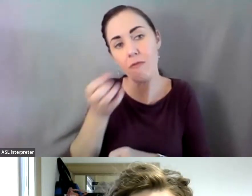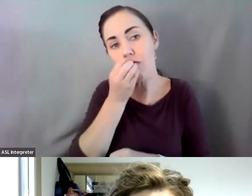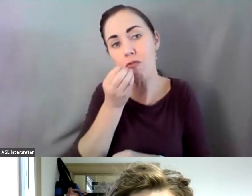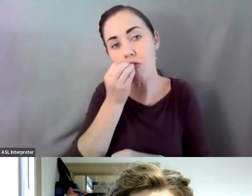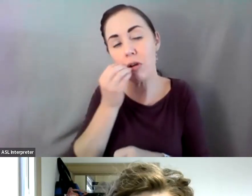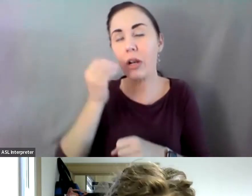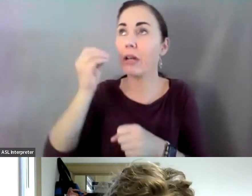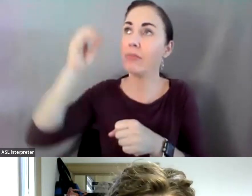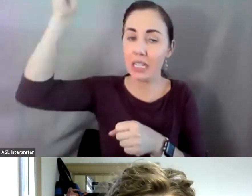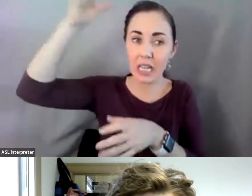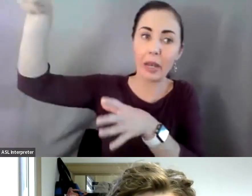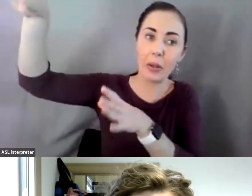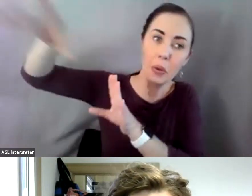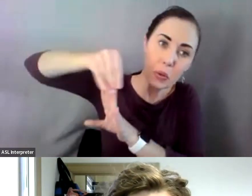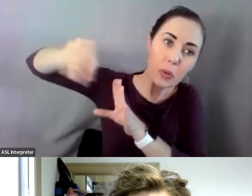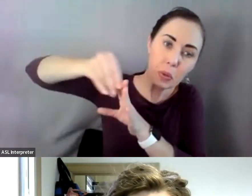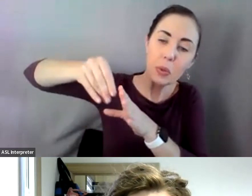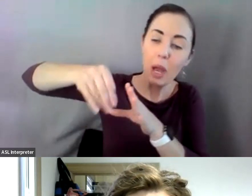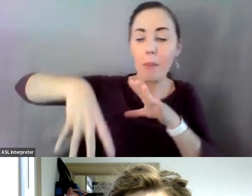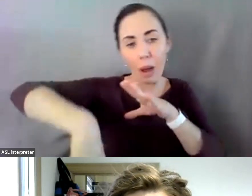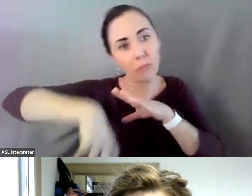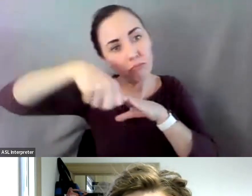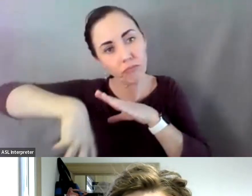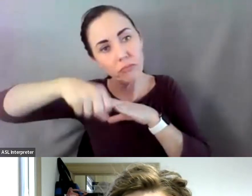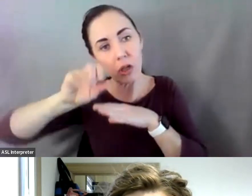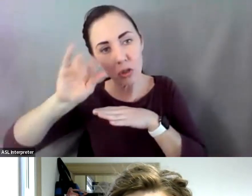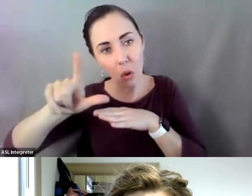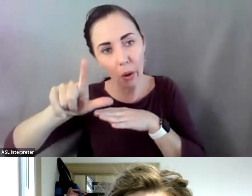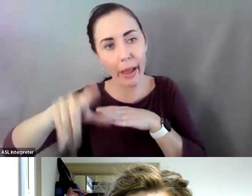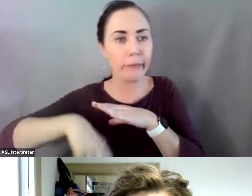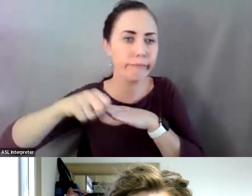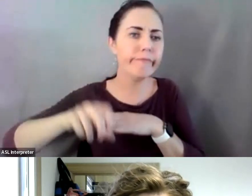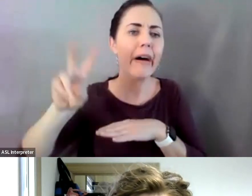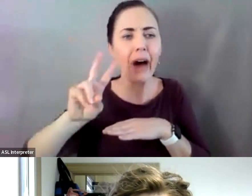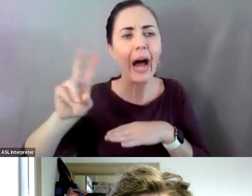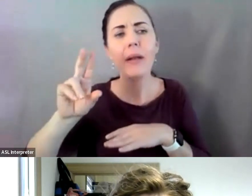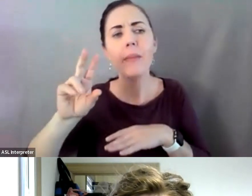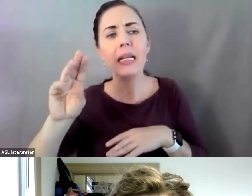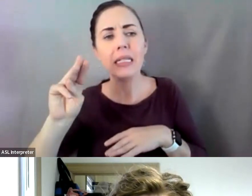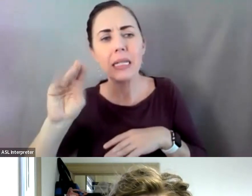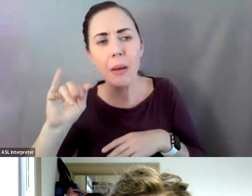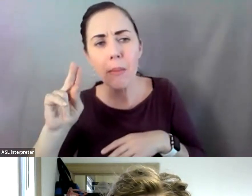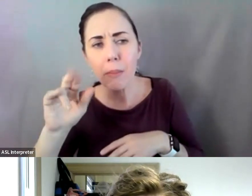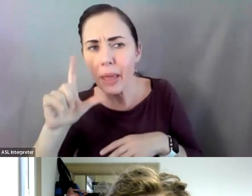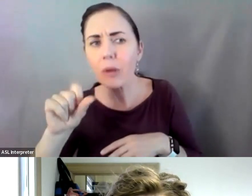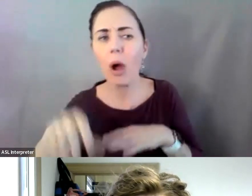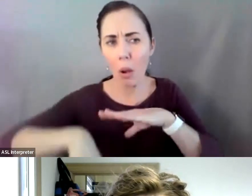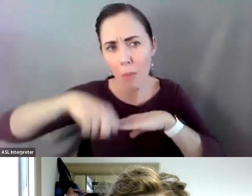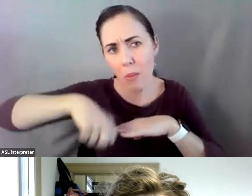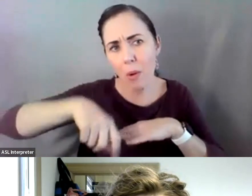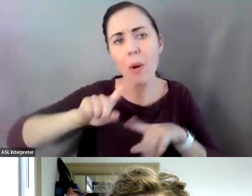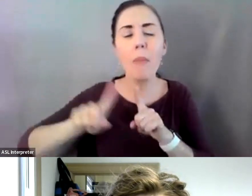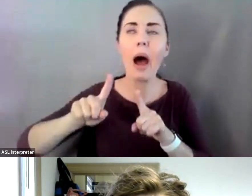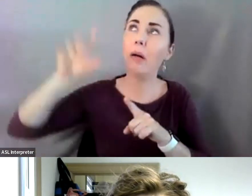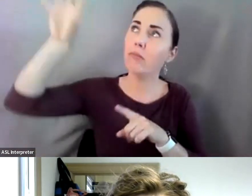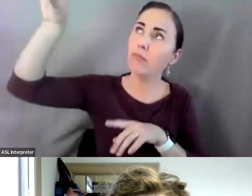get things from the soil. They still have to get vitamins and minerals and all sorts of nutrients like that. But the